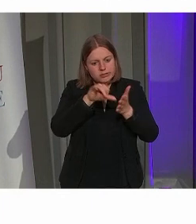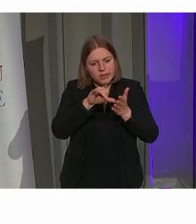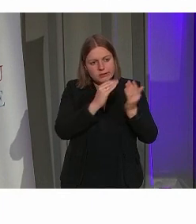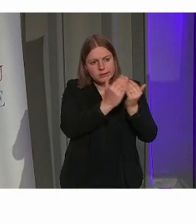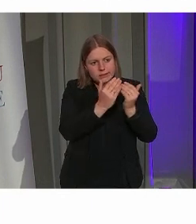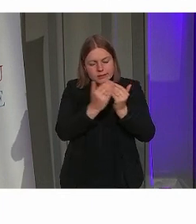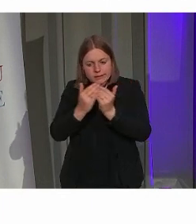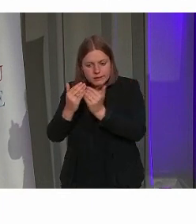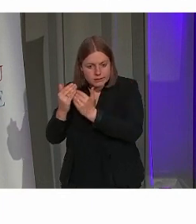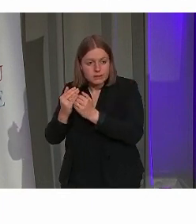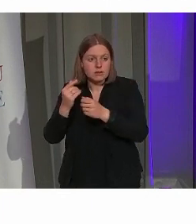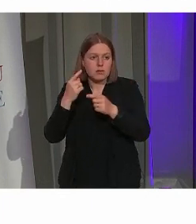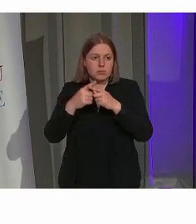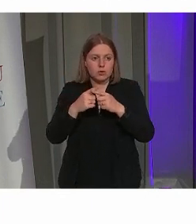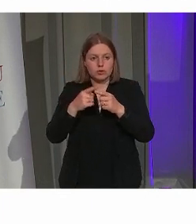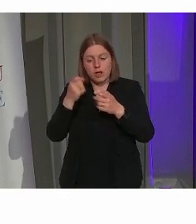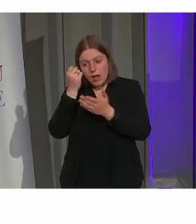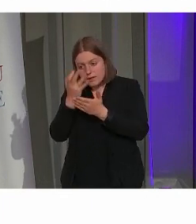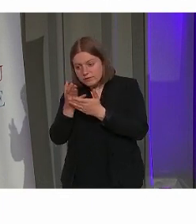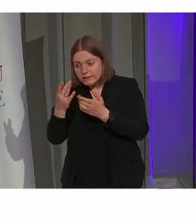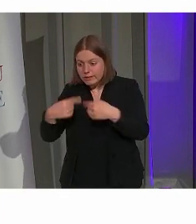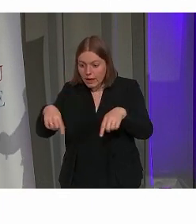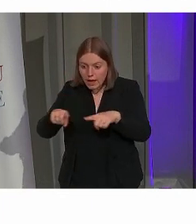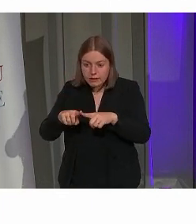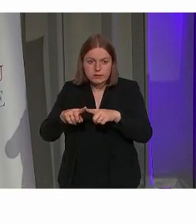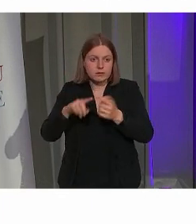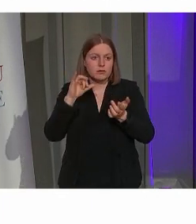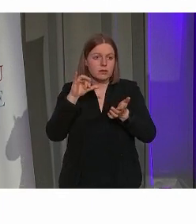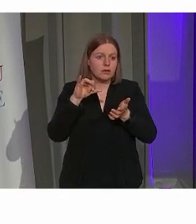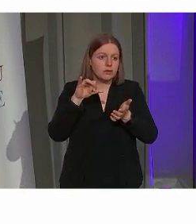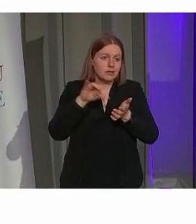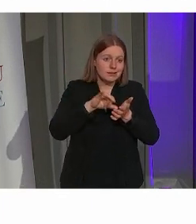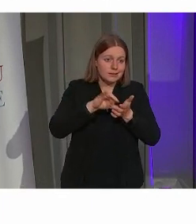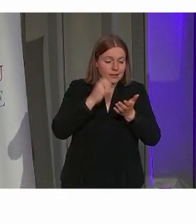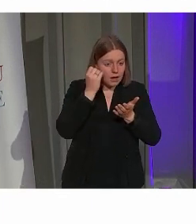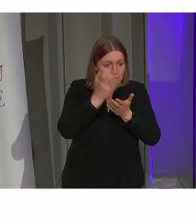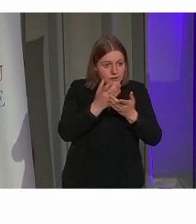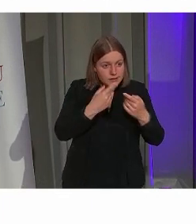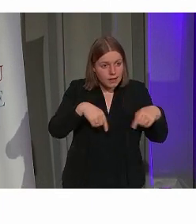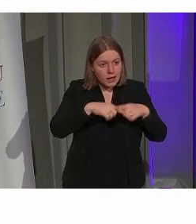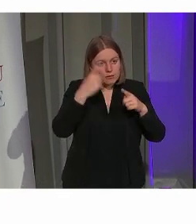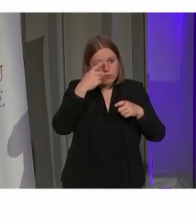whole process together with all the city